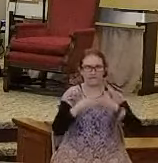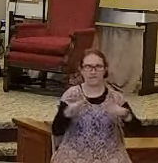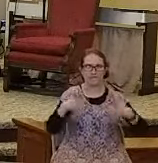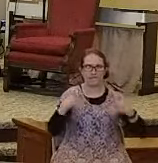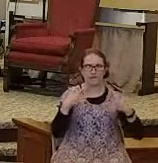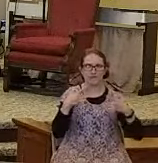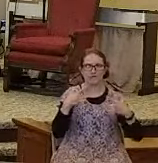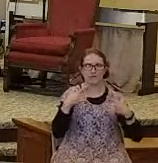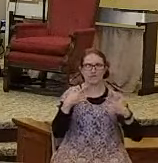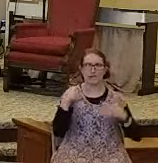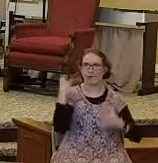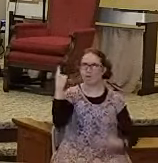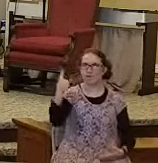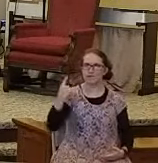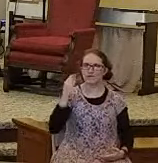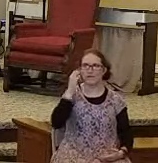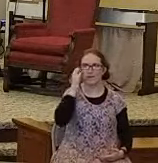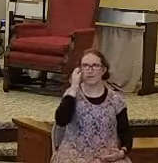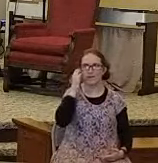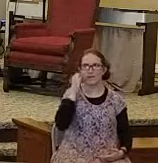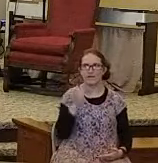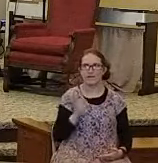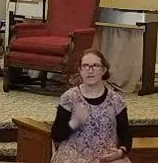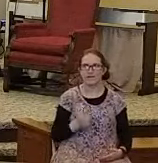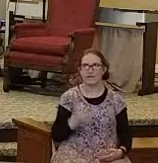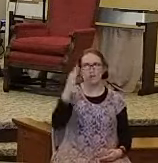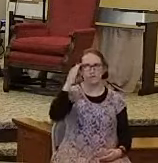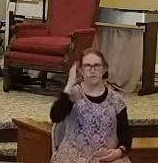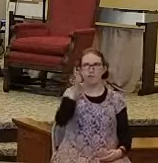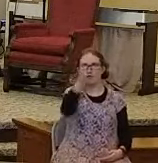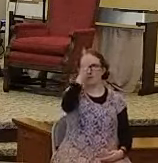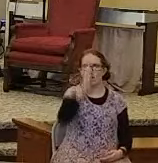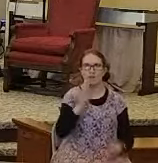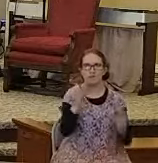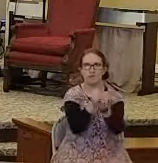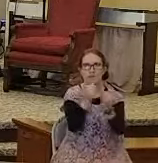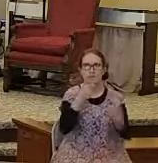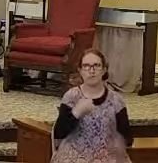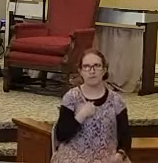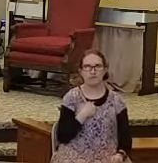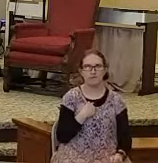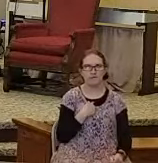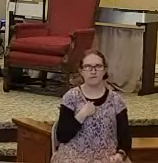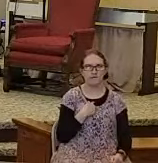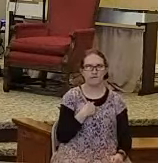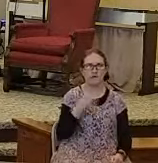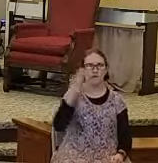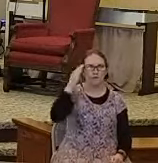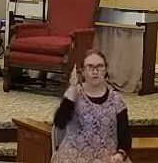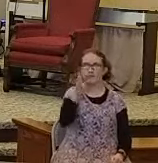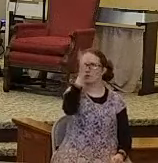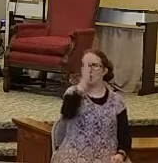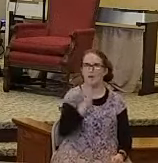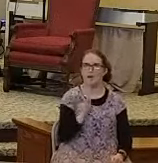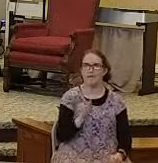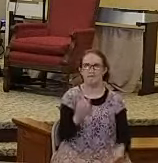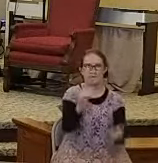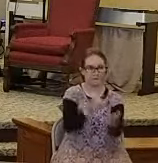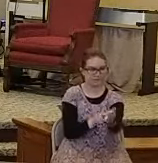felt destitute. I felt alone. Amen. But I knew that God was with me. Amen. I knew that God was